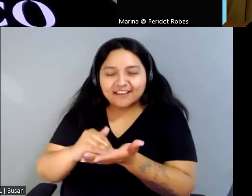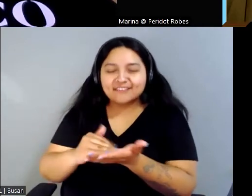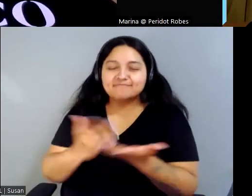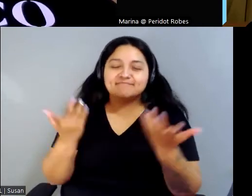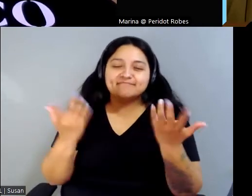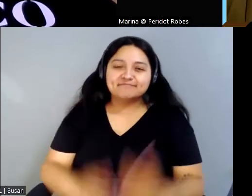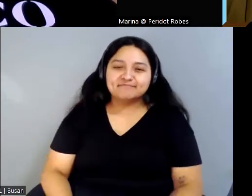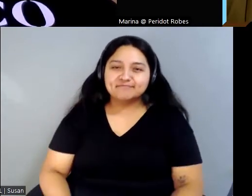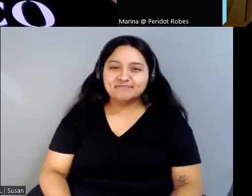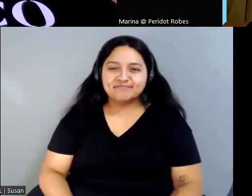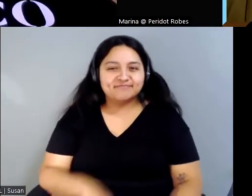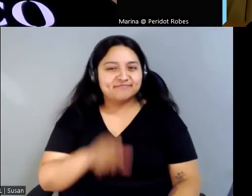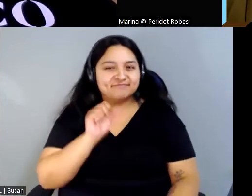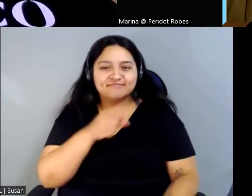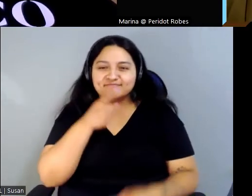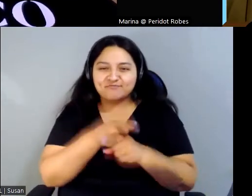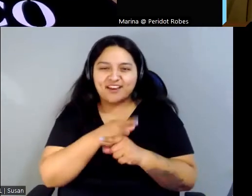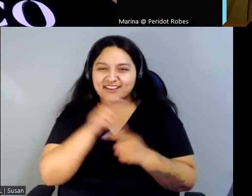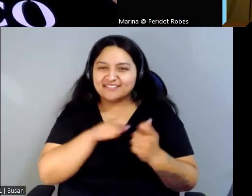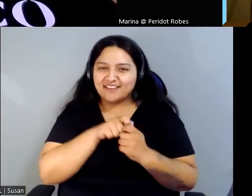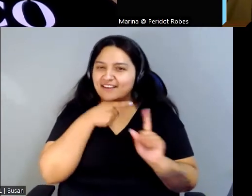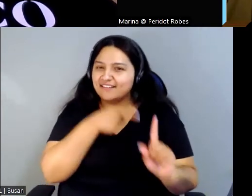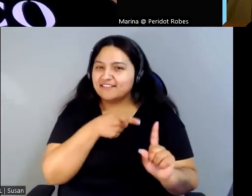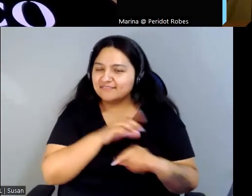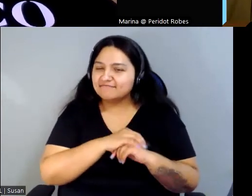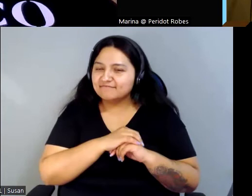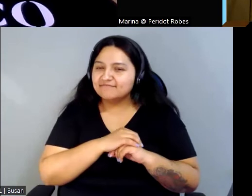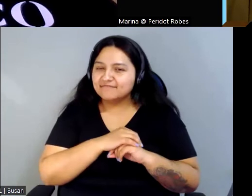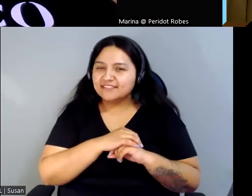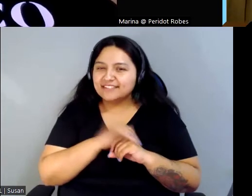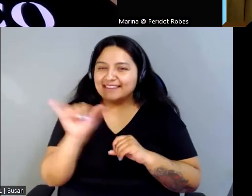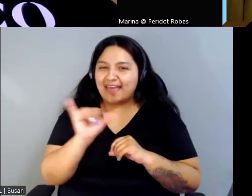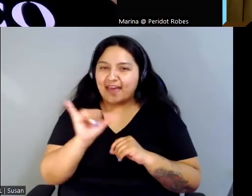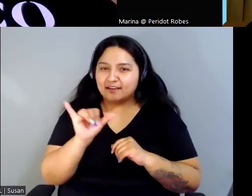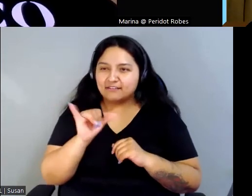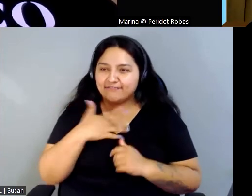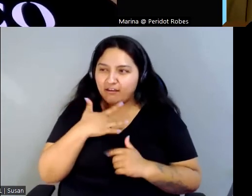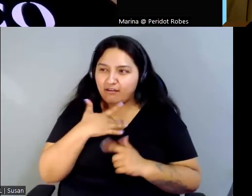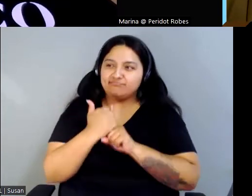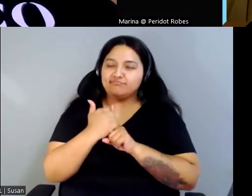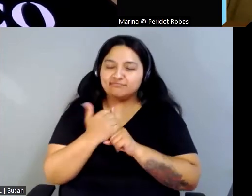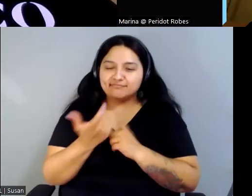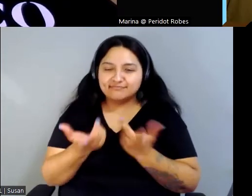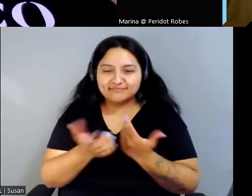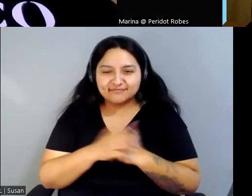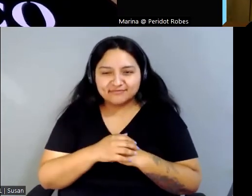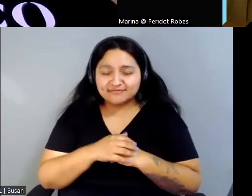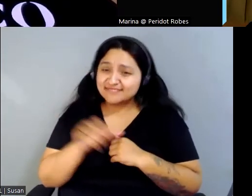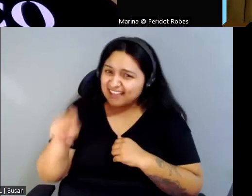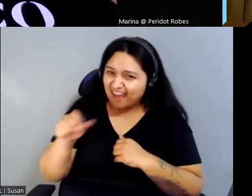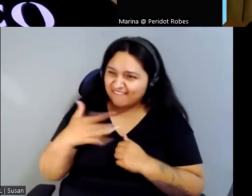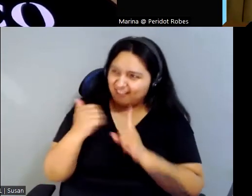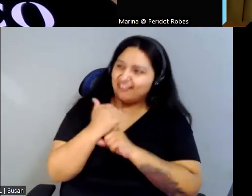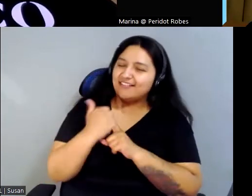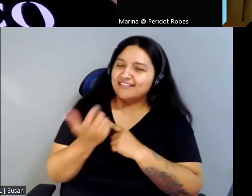like falling for the okie doke. Exactly. Exactly. It's like you feel duped. Yeah, you do feel duped.